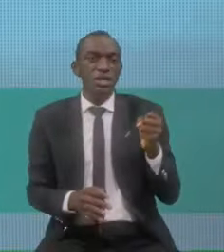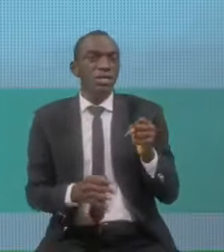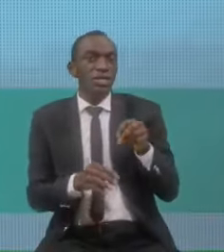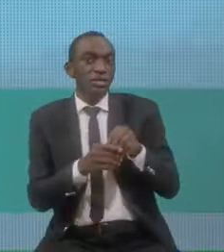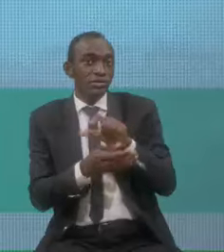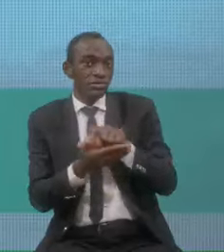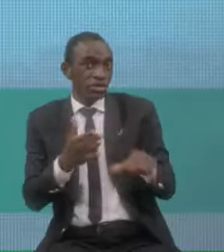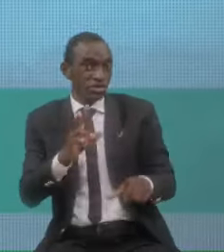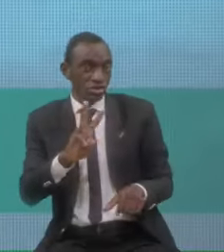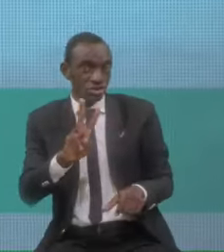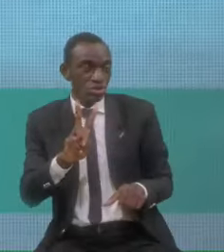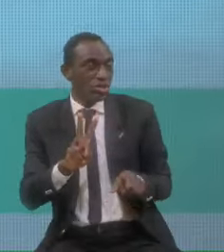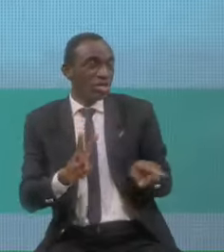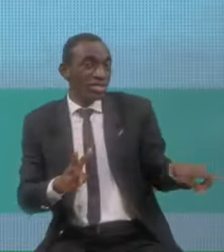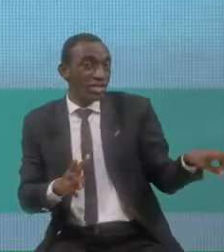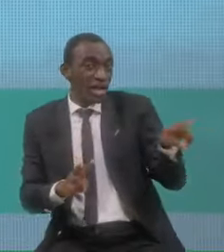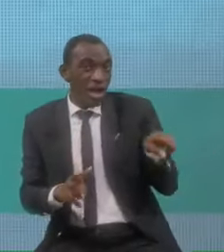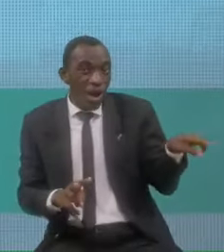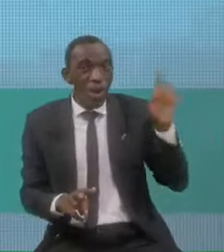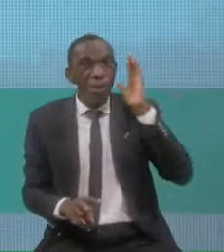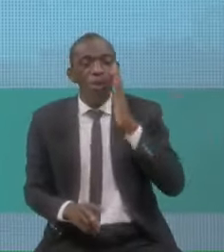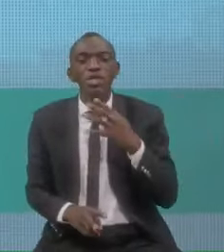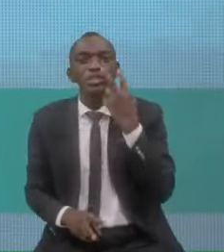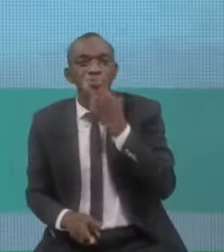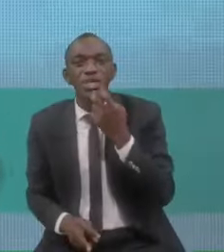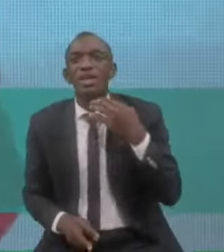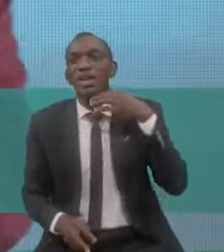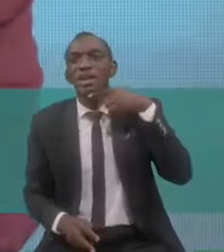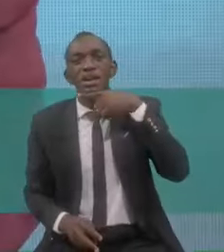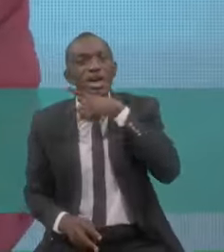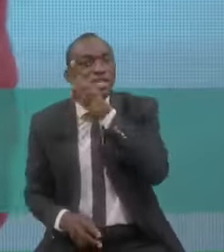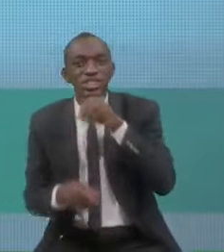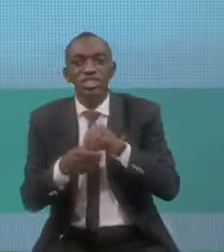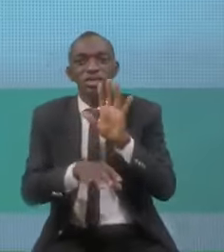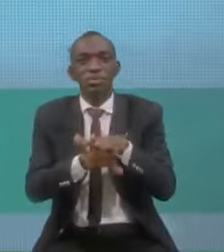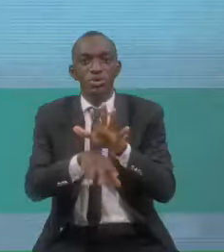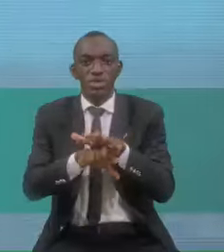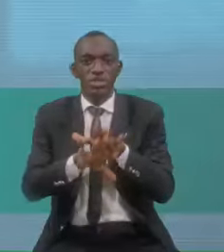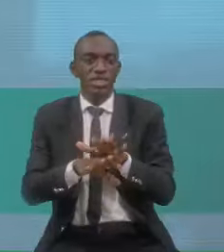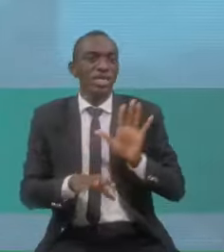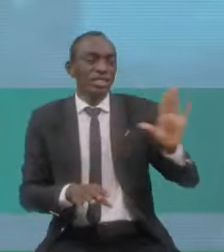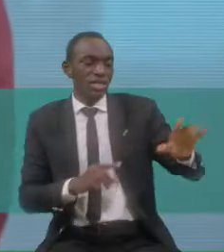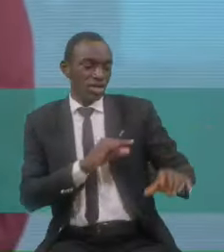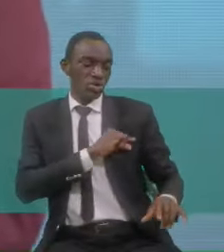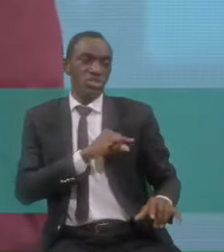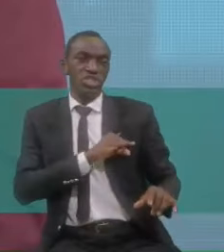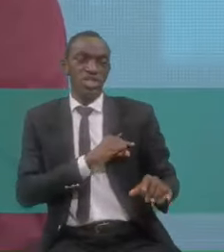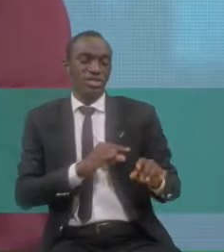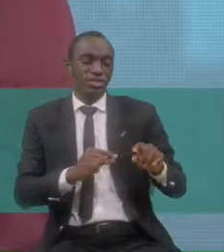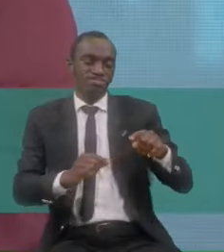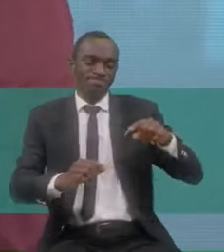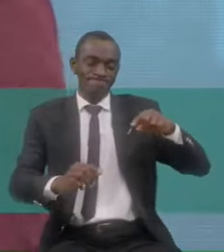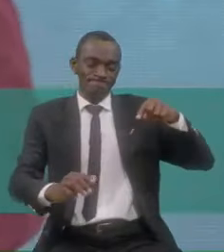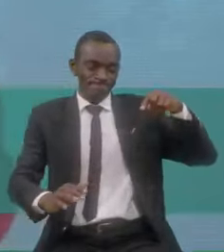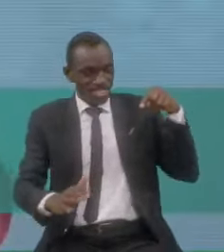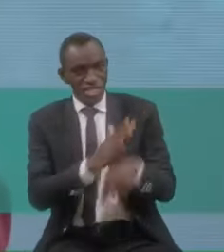it says, speaking lies in hypocrisy, having their conscience seared with a hot